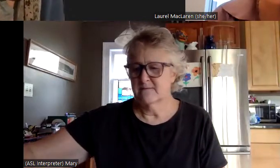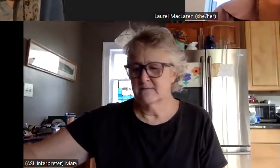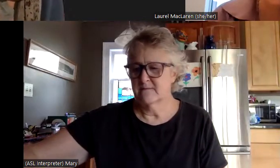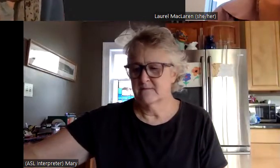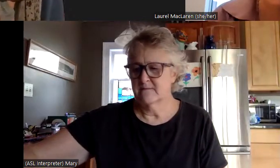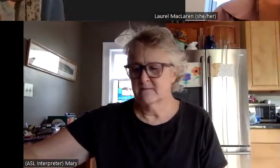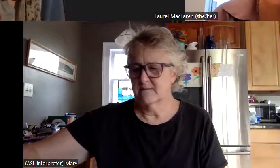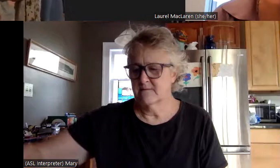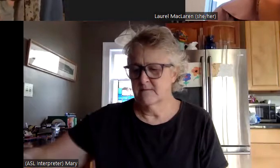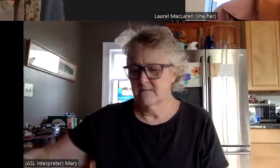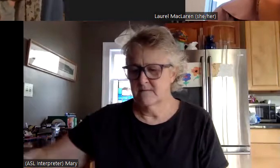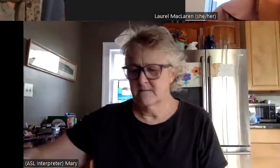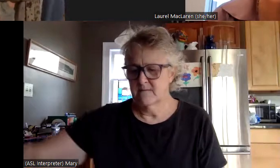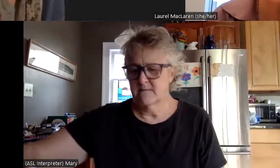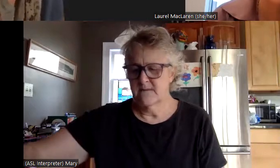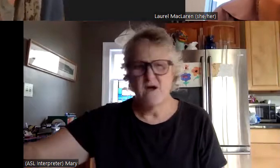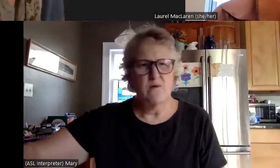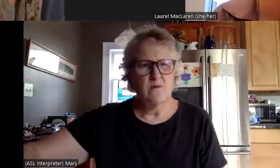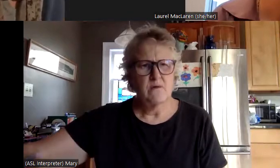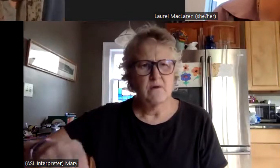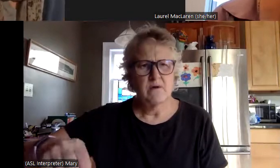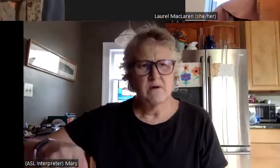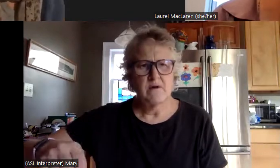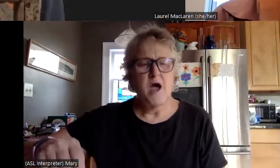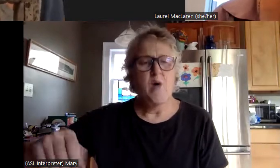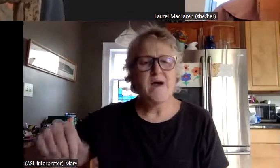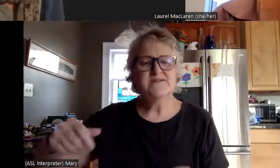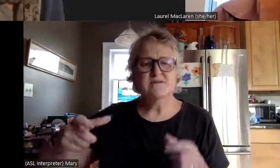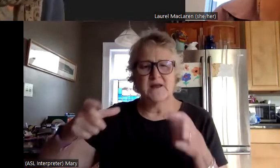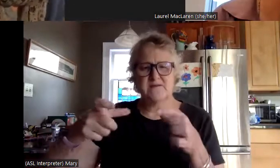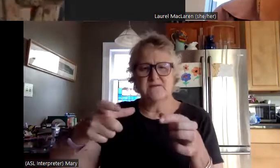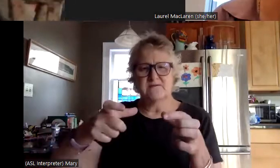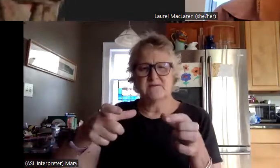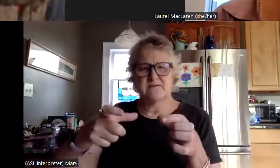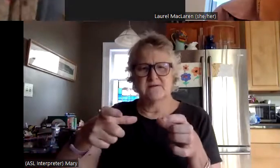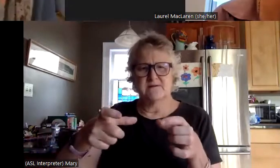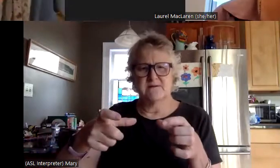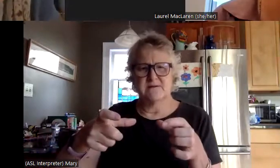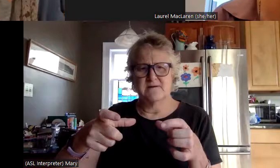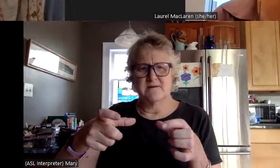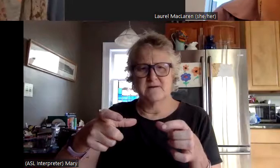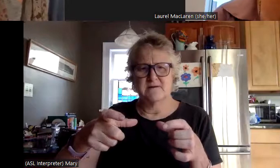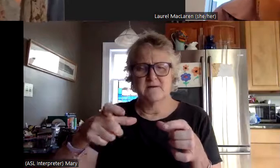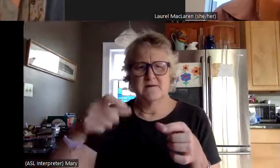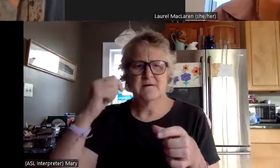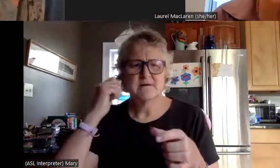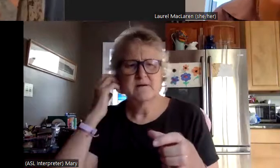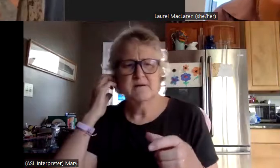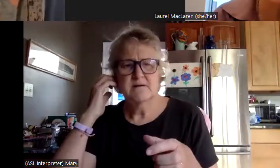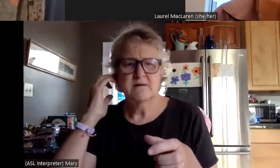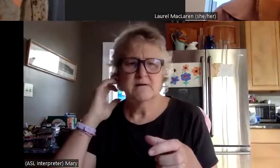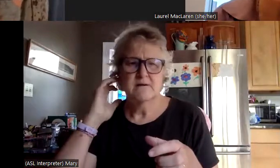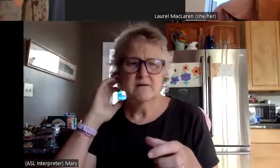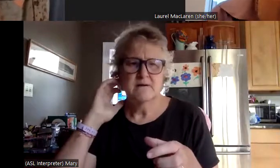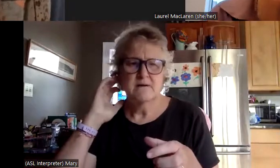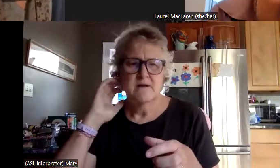manner of chemicals. It tastes delicious. Mm. I'm Oh, I more was talking about curious, not because of the chemicals. I'm just curious what I've been missing